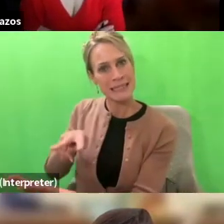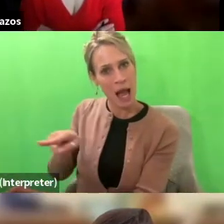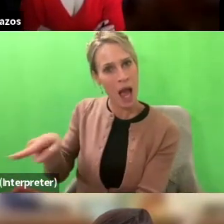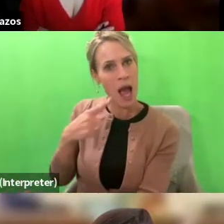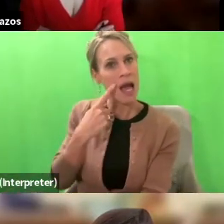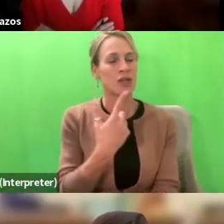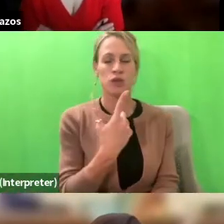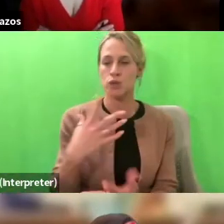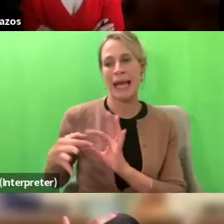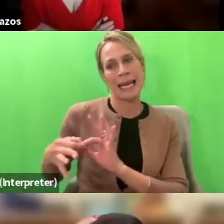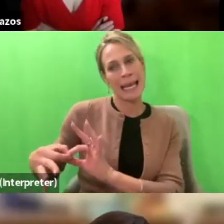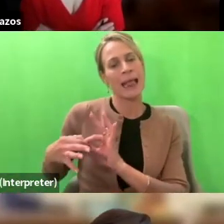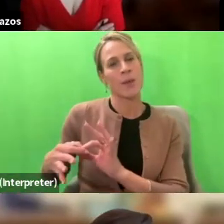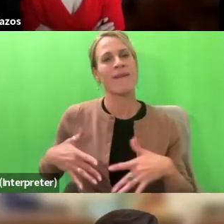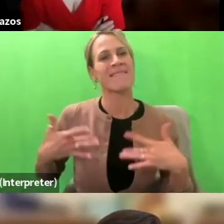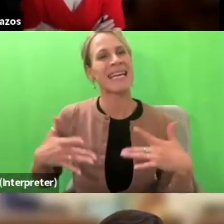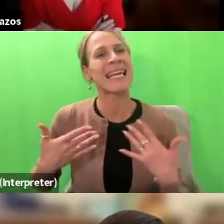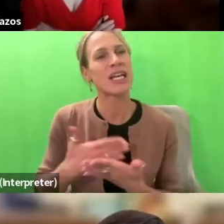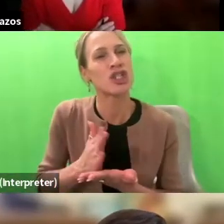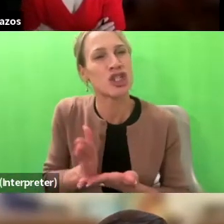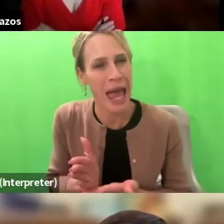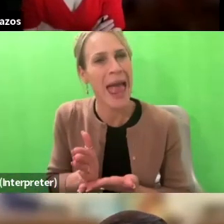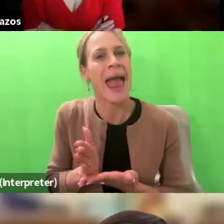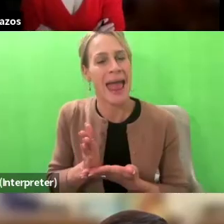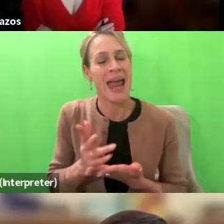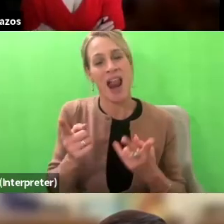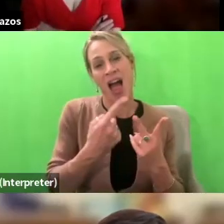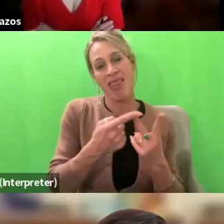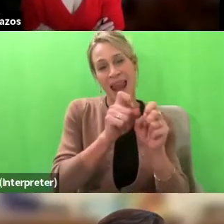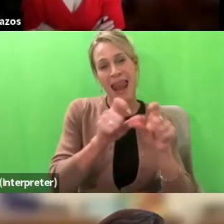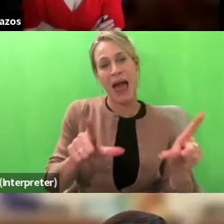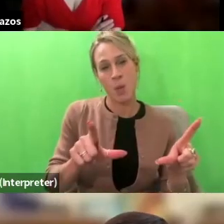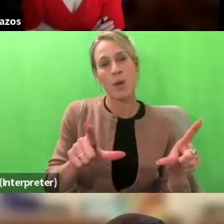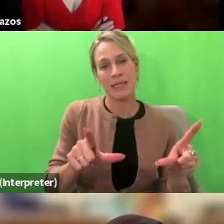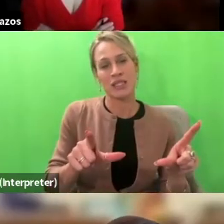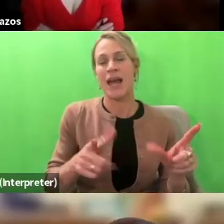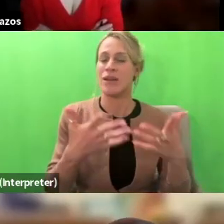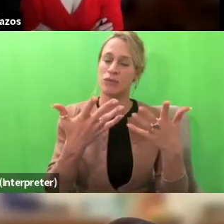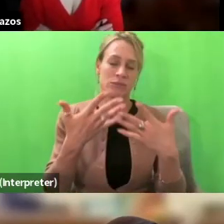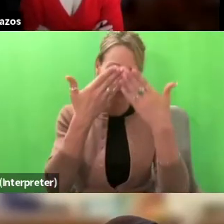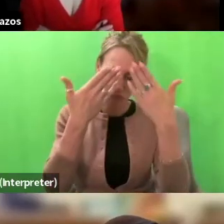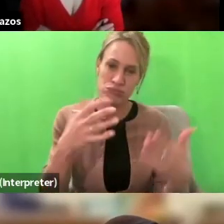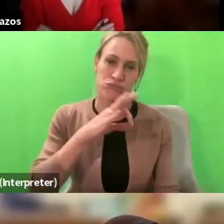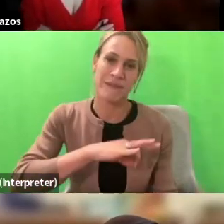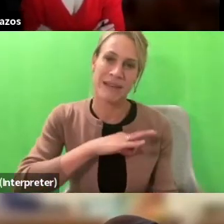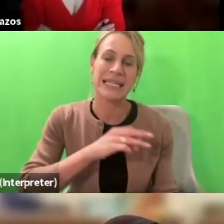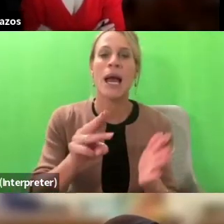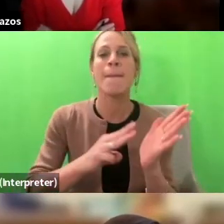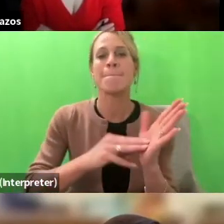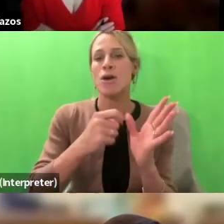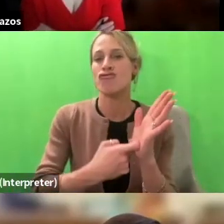participation to this feeling, I mean, to share this feeling in another language. That was a privilege, I have to say. And Maria